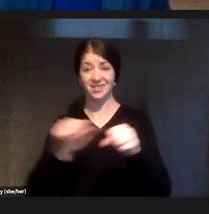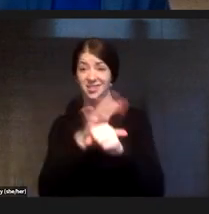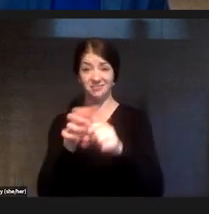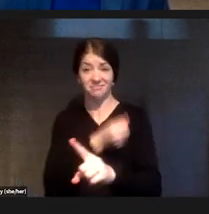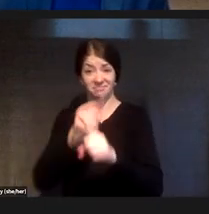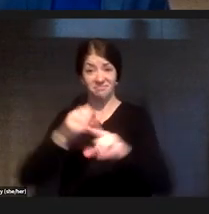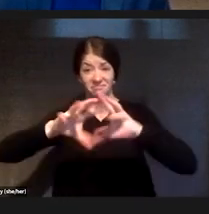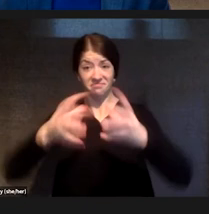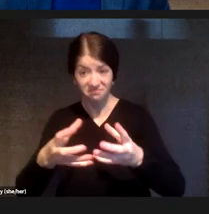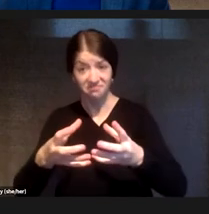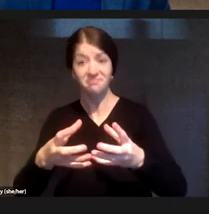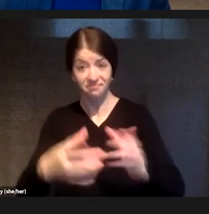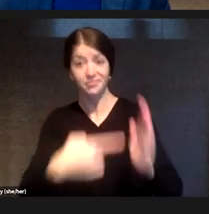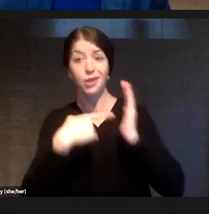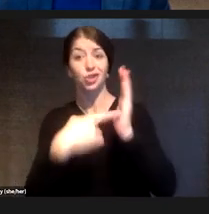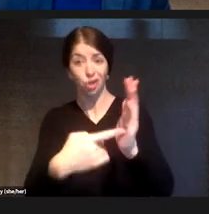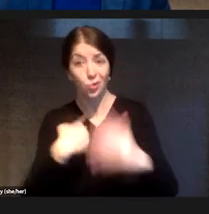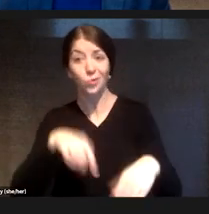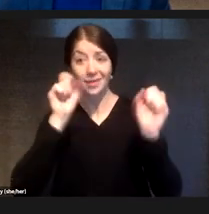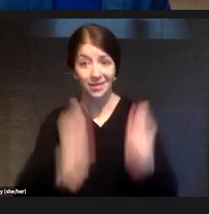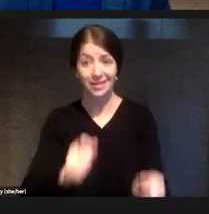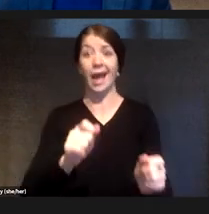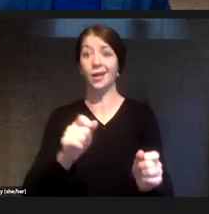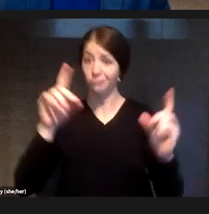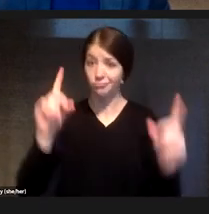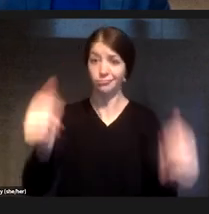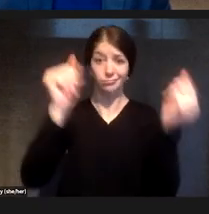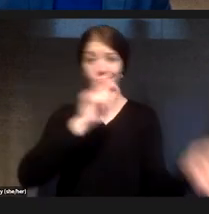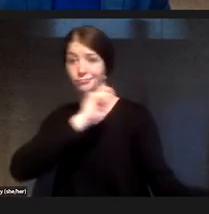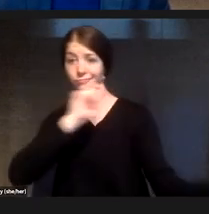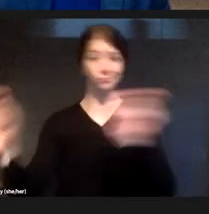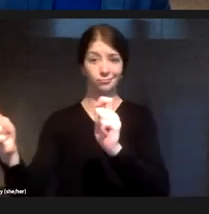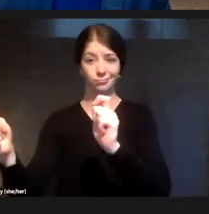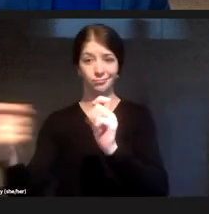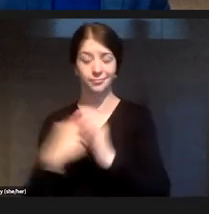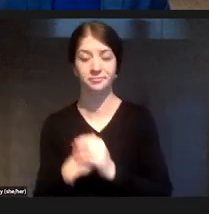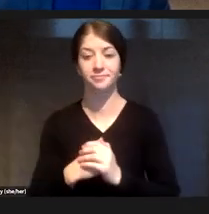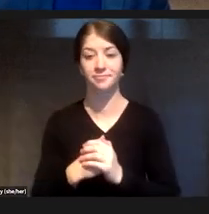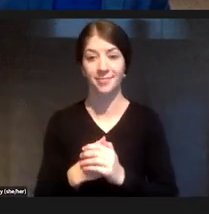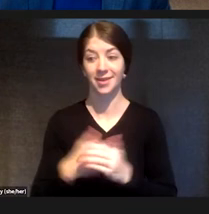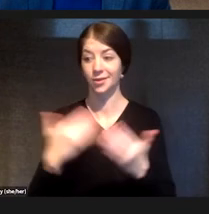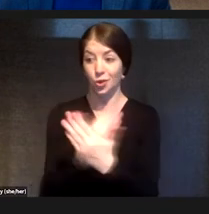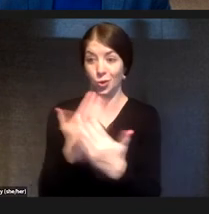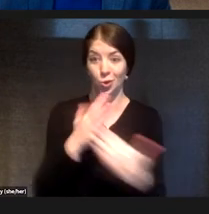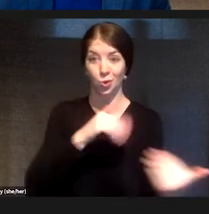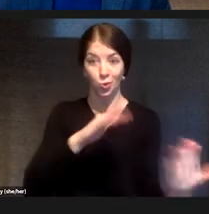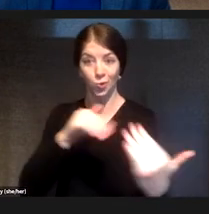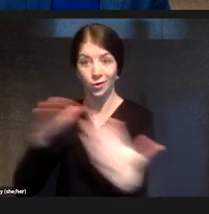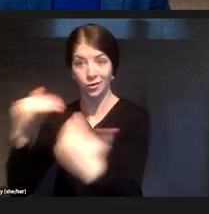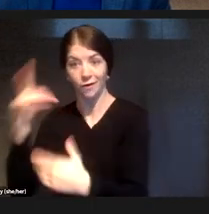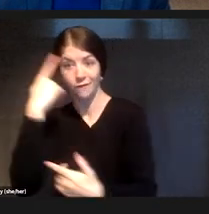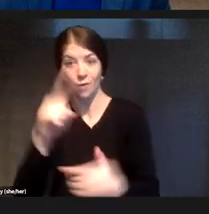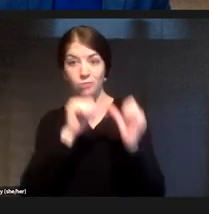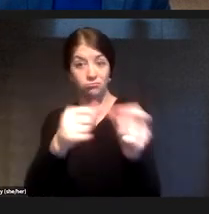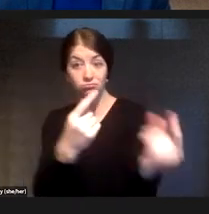that we are able to then shift on the drop of a hat and create new ways of doing things. And many,